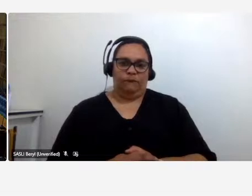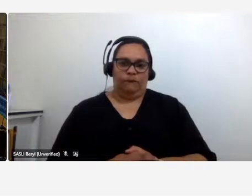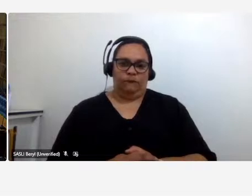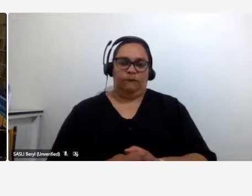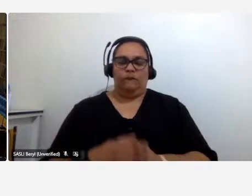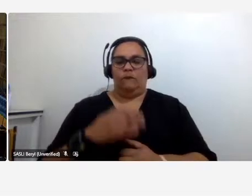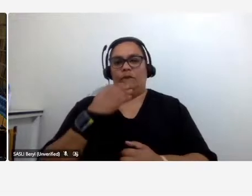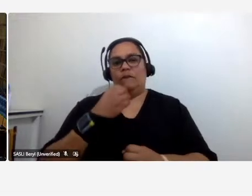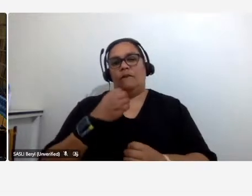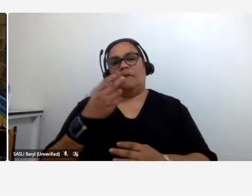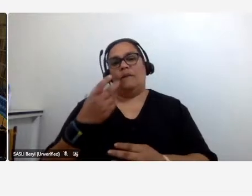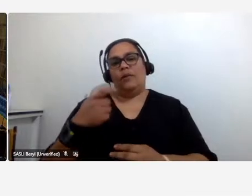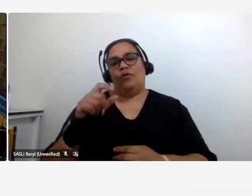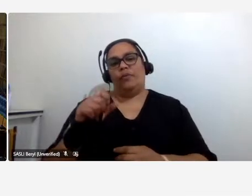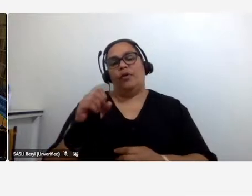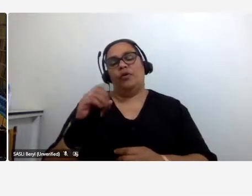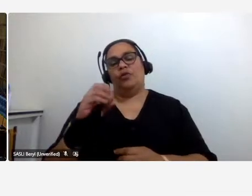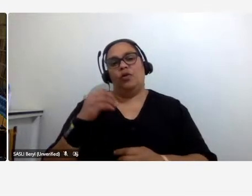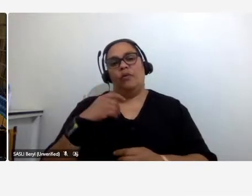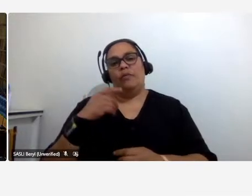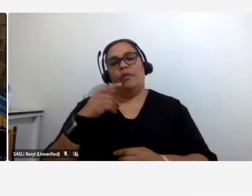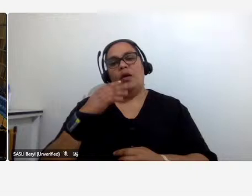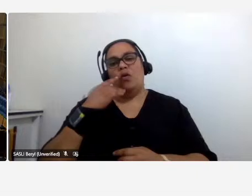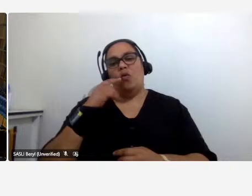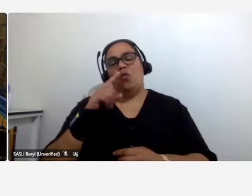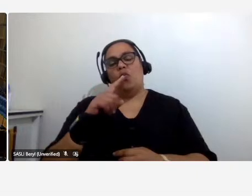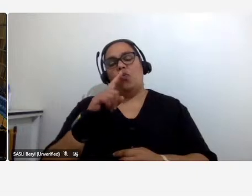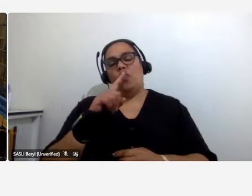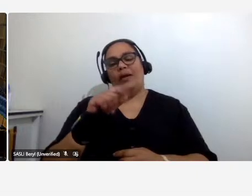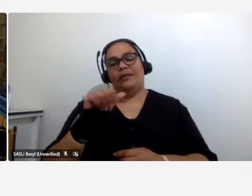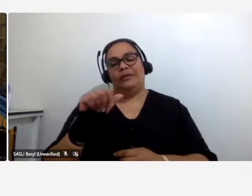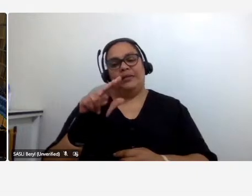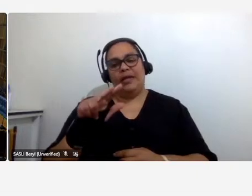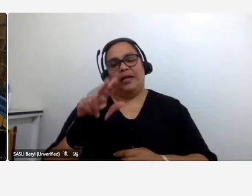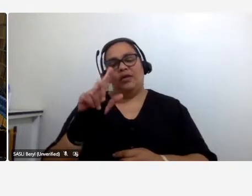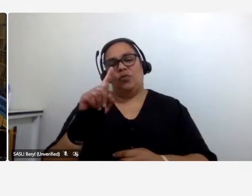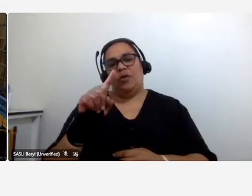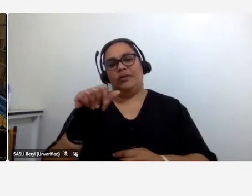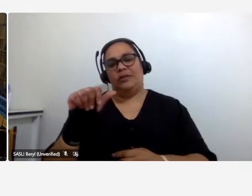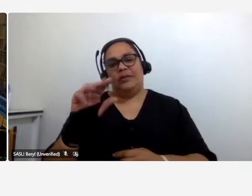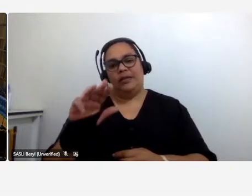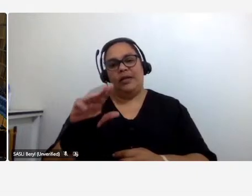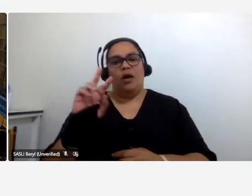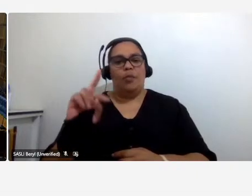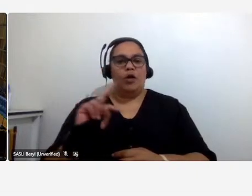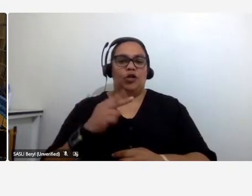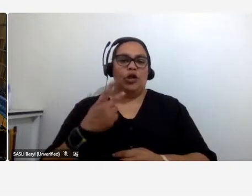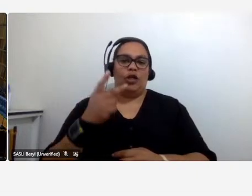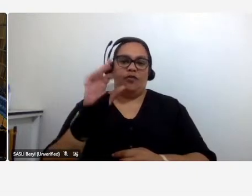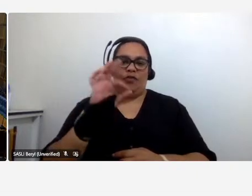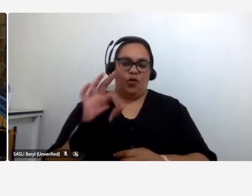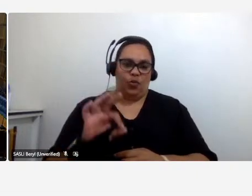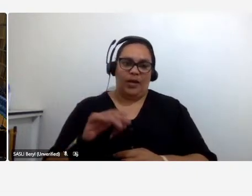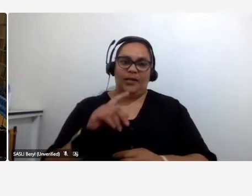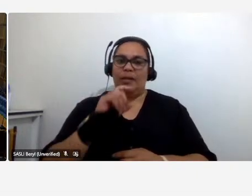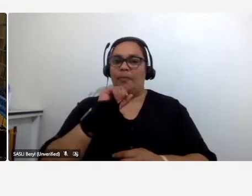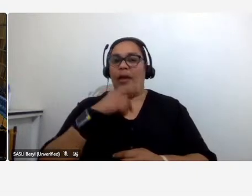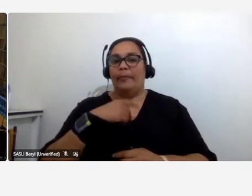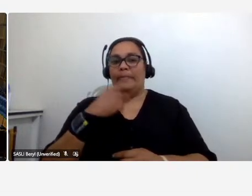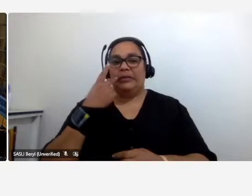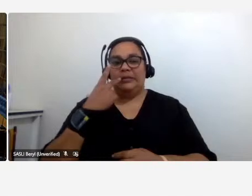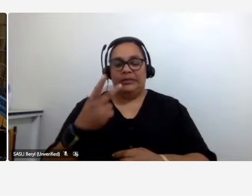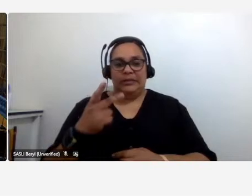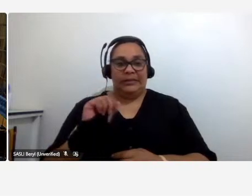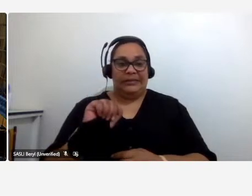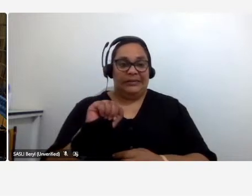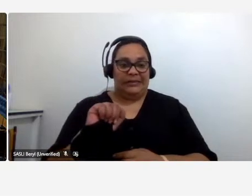Thanks very much. Okay, so it's page 168, 169 in terms of the turnover rate, which I see